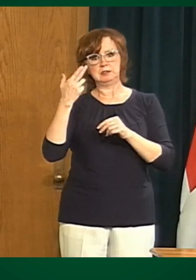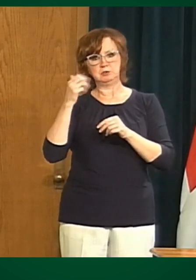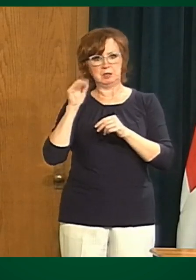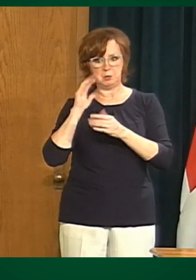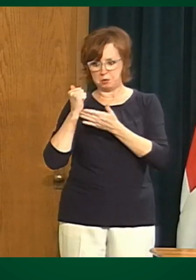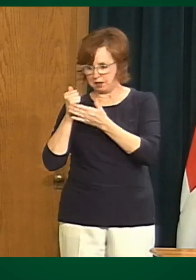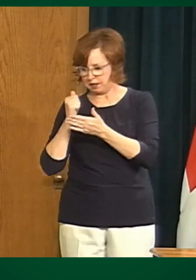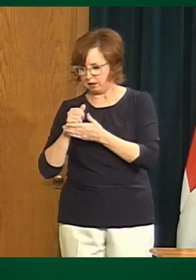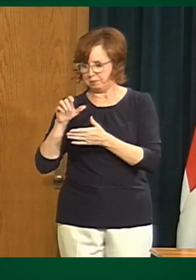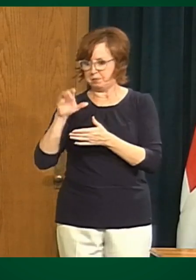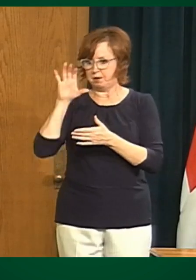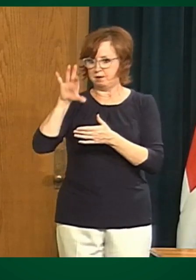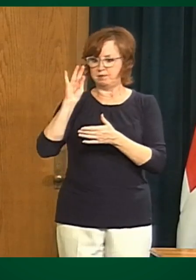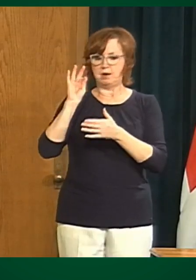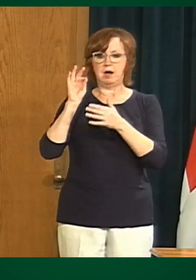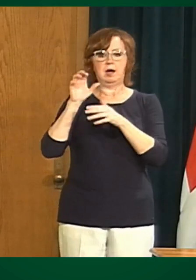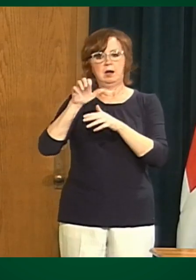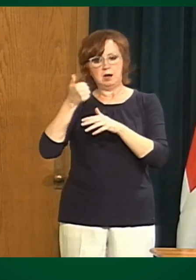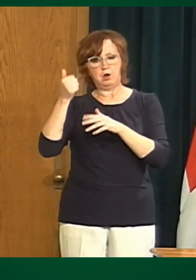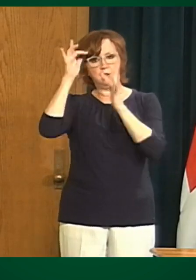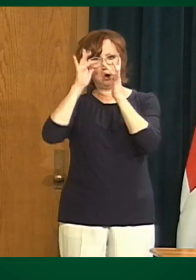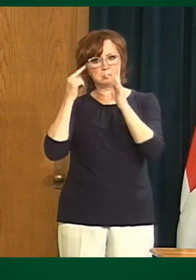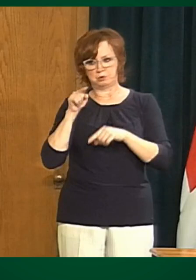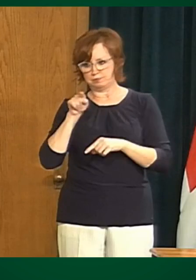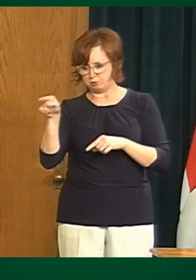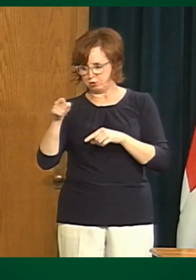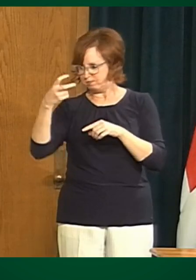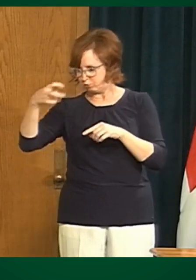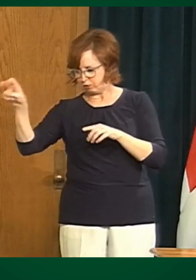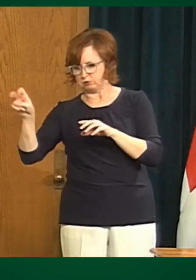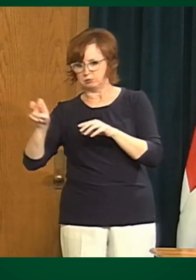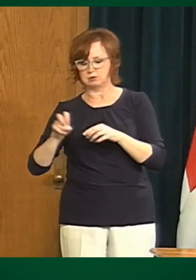admitted. I will stop here and